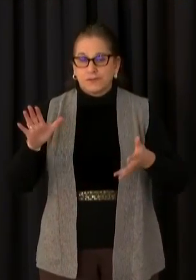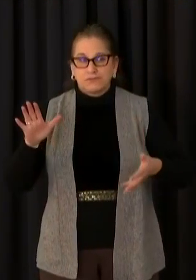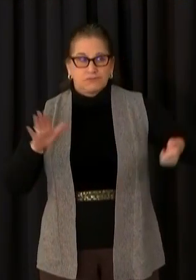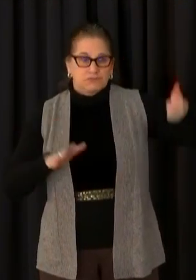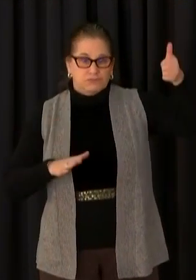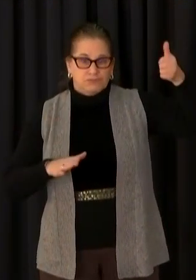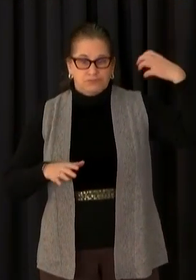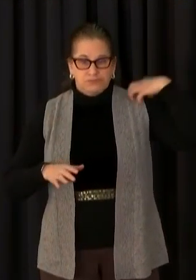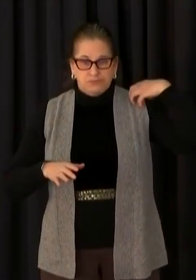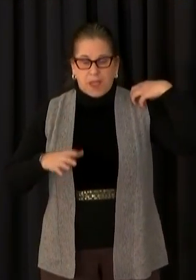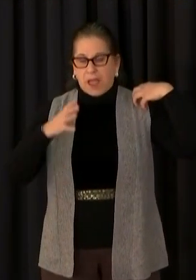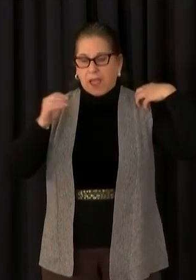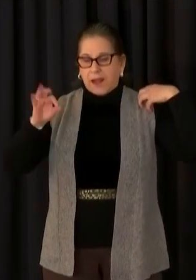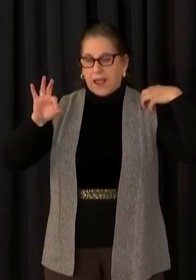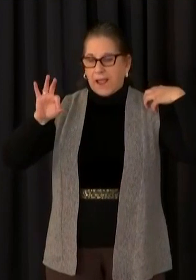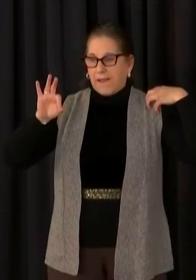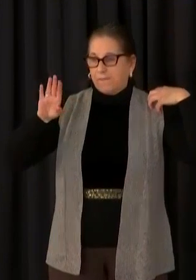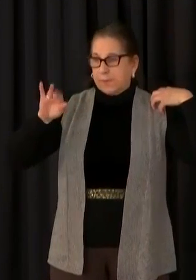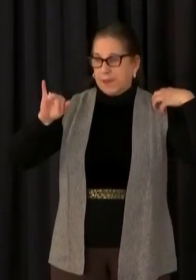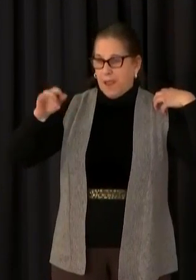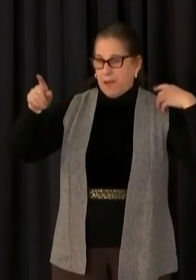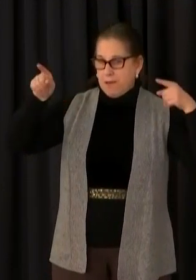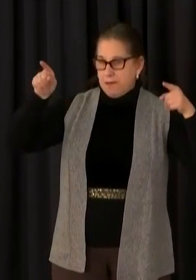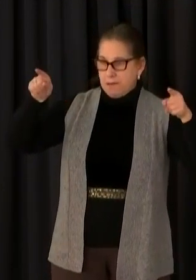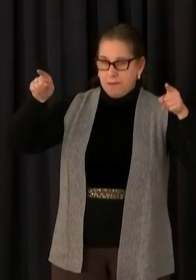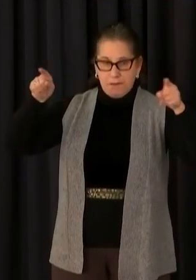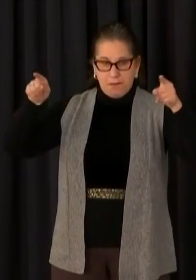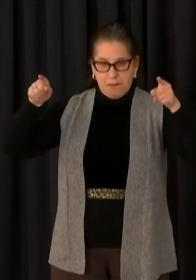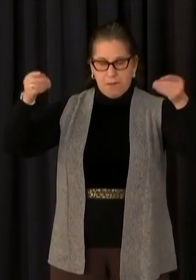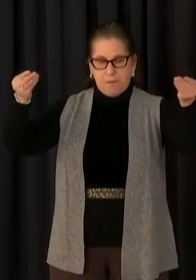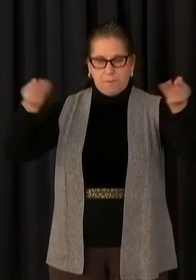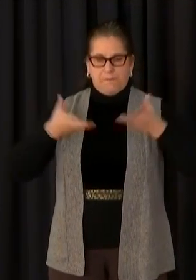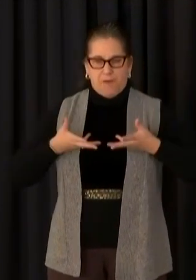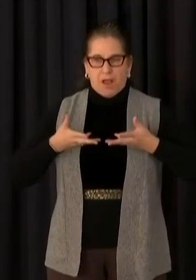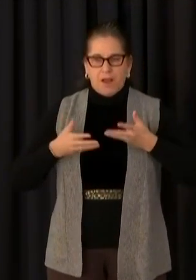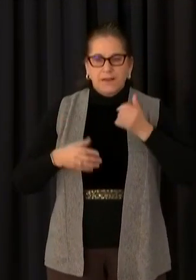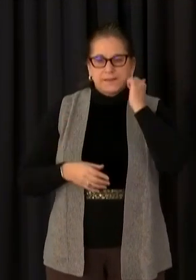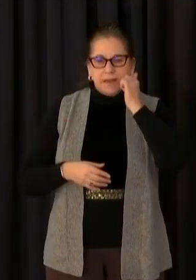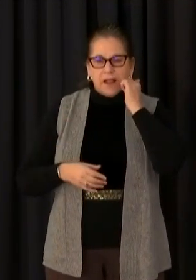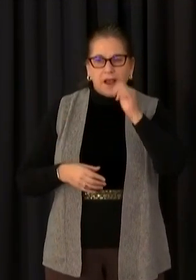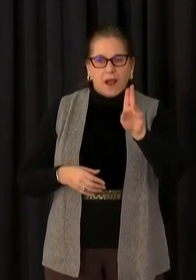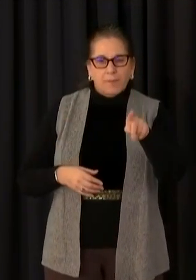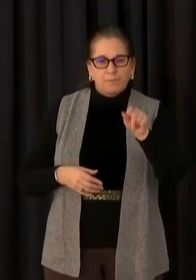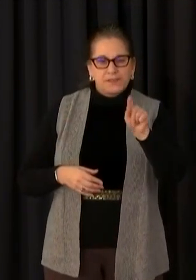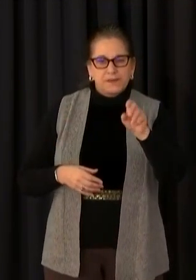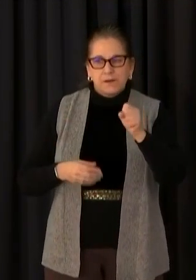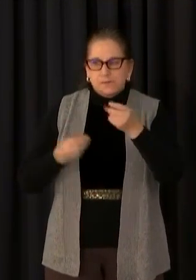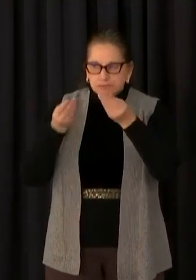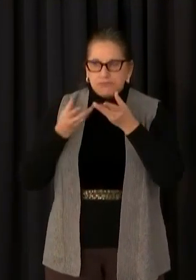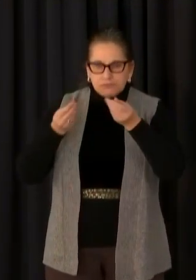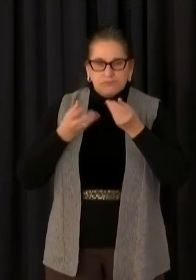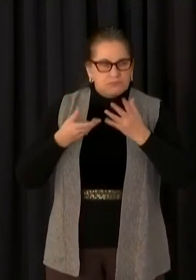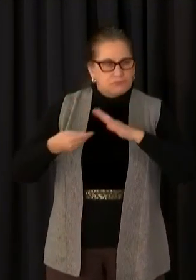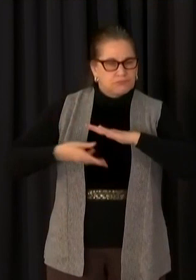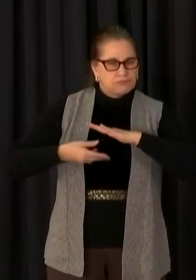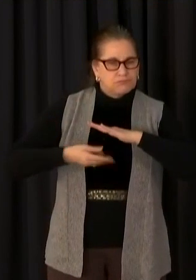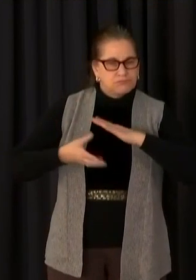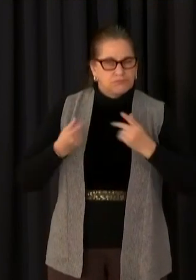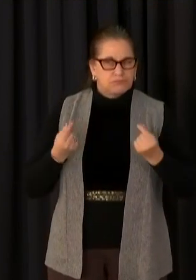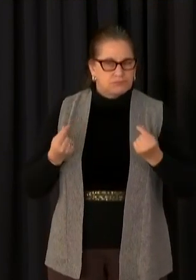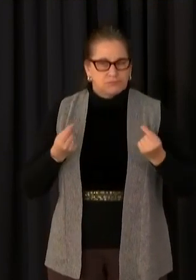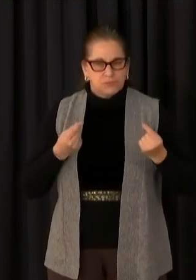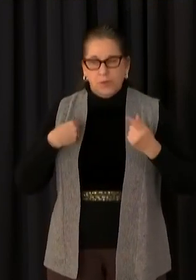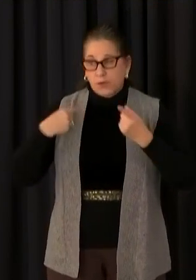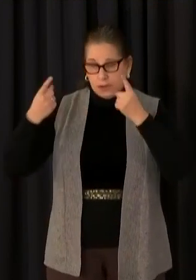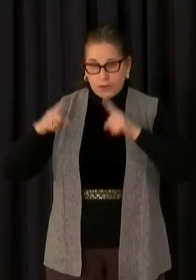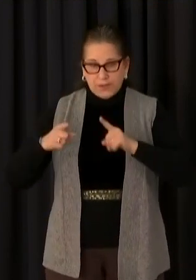daily basis throughout the special security event time period, which is ongoing. And I also requested